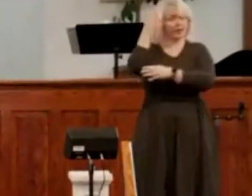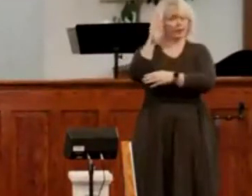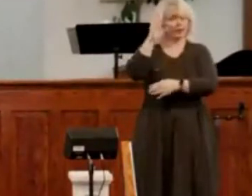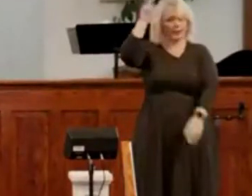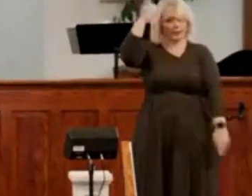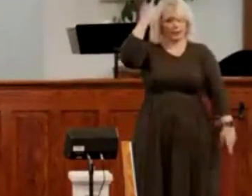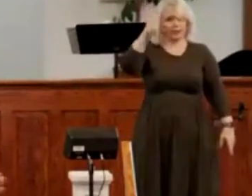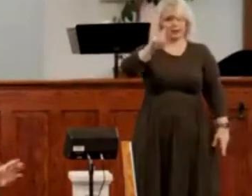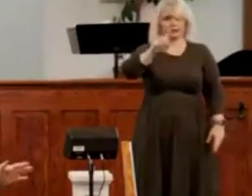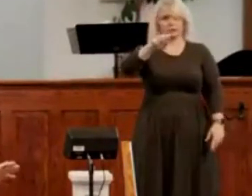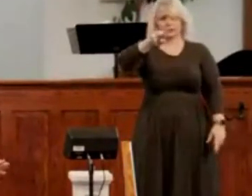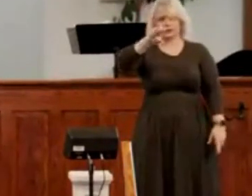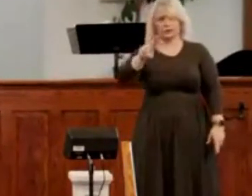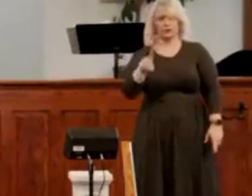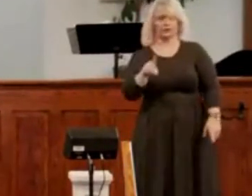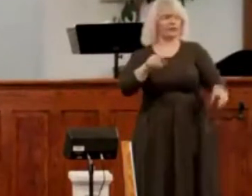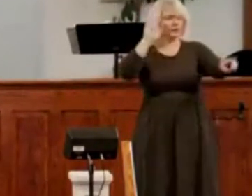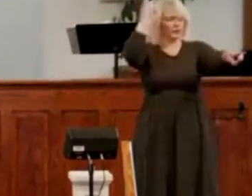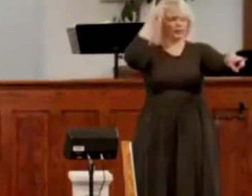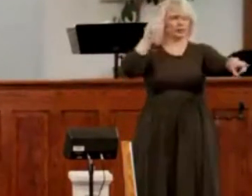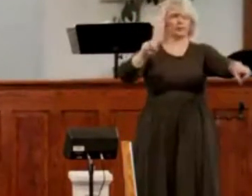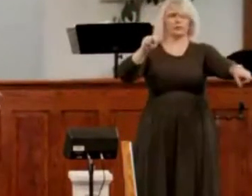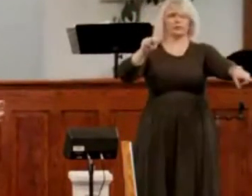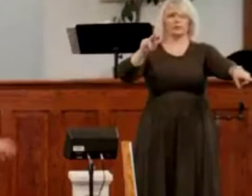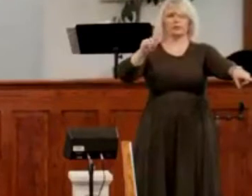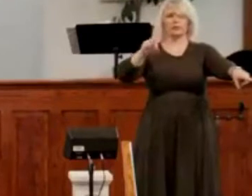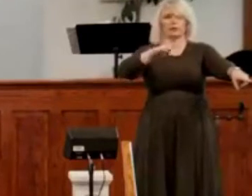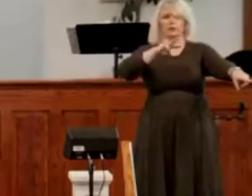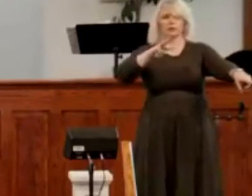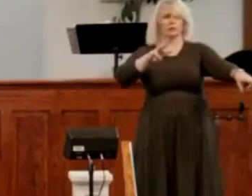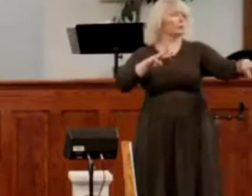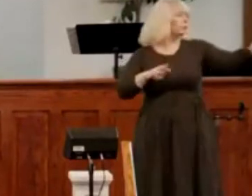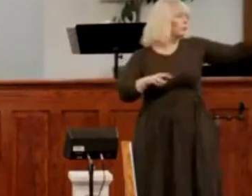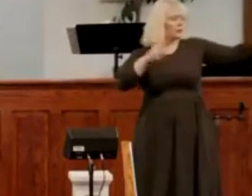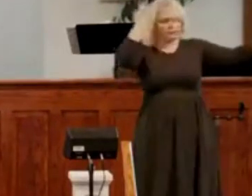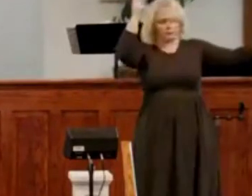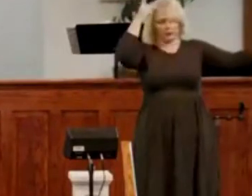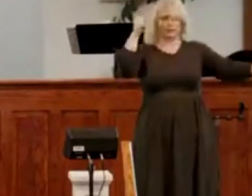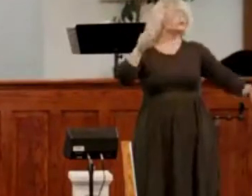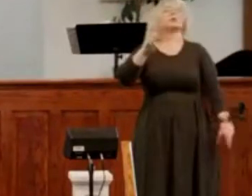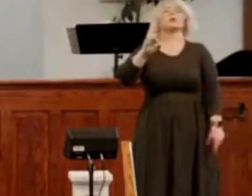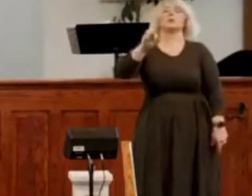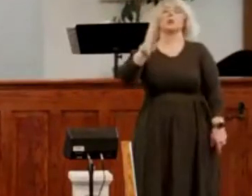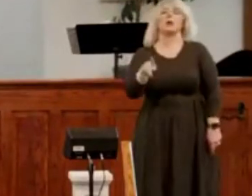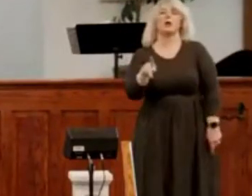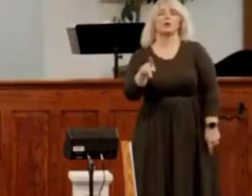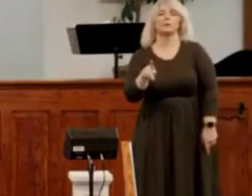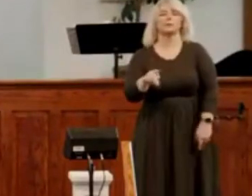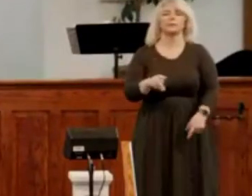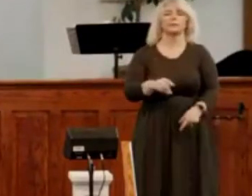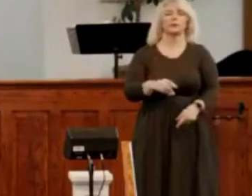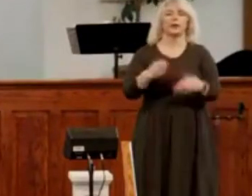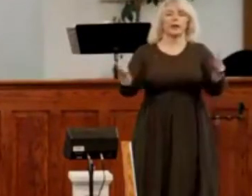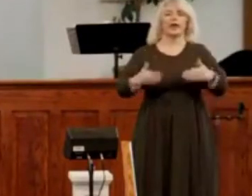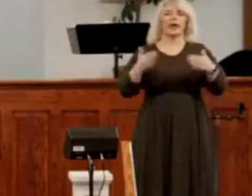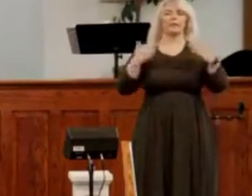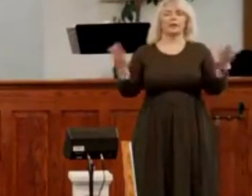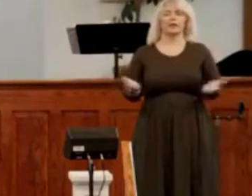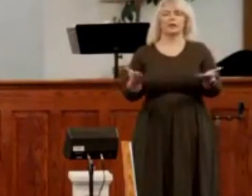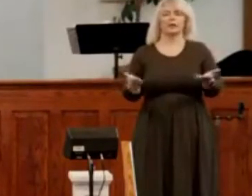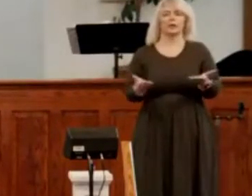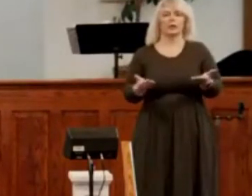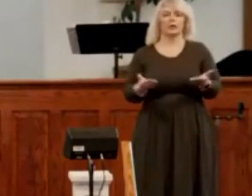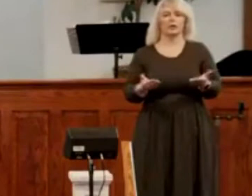David, thanks for coming. It's Pastor Andrew Gordon, Pastor Mark Toole, standing up back here running our show, and we're glad that you're here. Meredith, our children's